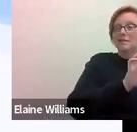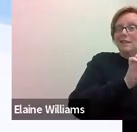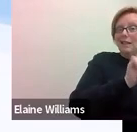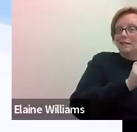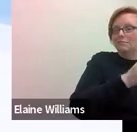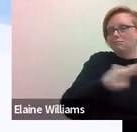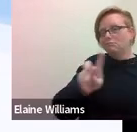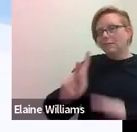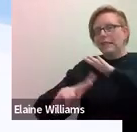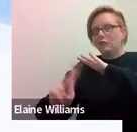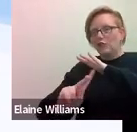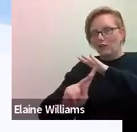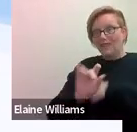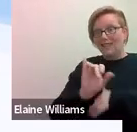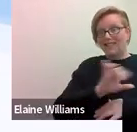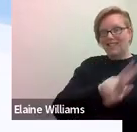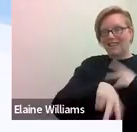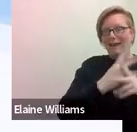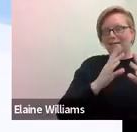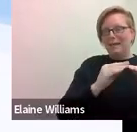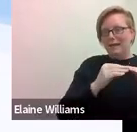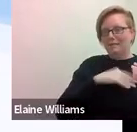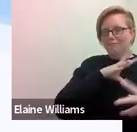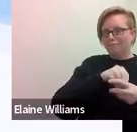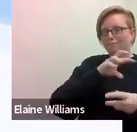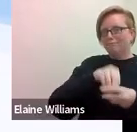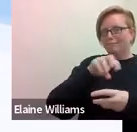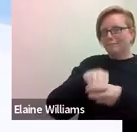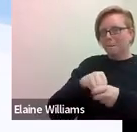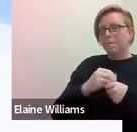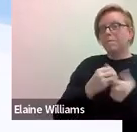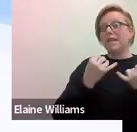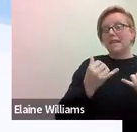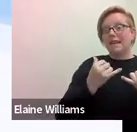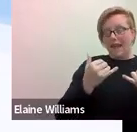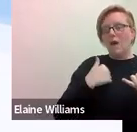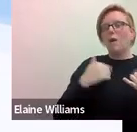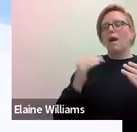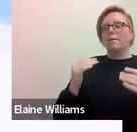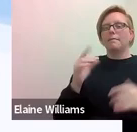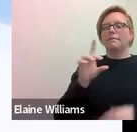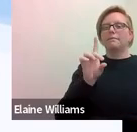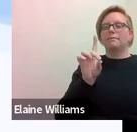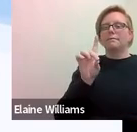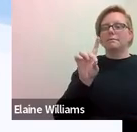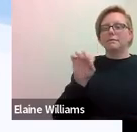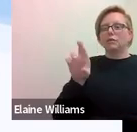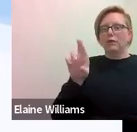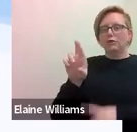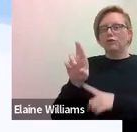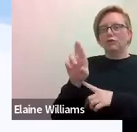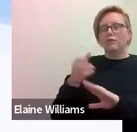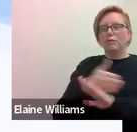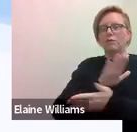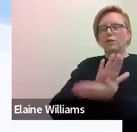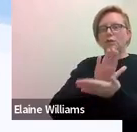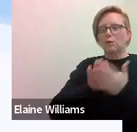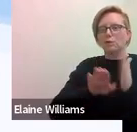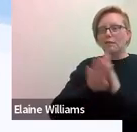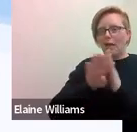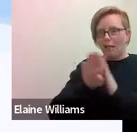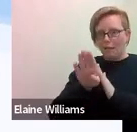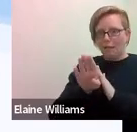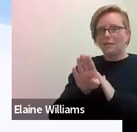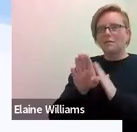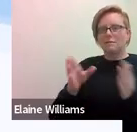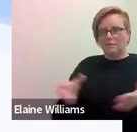2 years, I moved to a new position. I'm now the Director of Preschool Program Development for CDS. And so my new role is to set up preschool